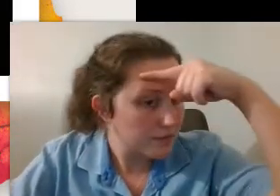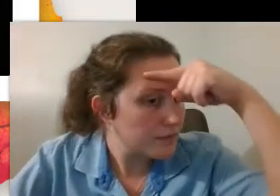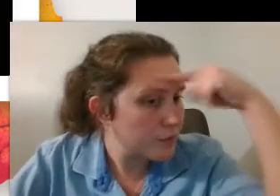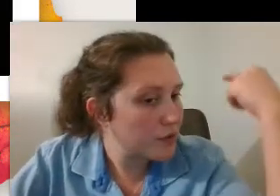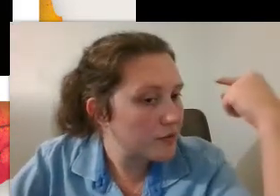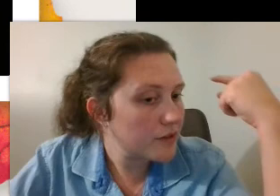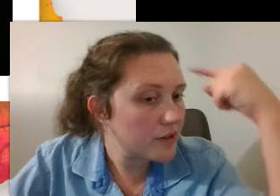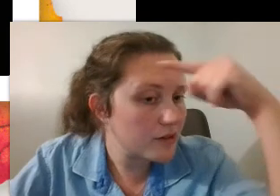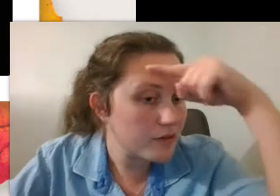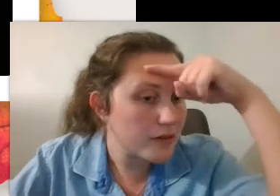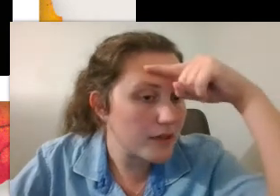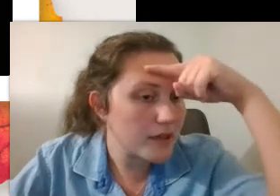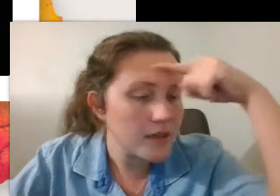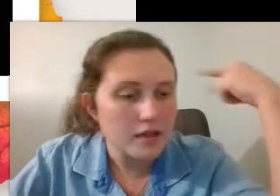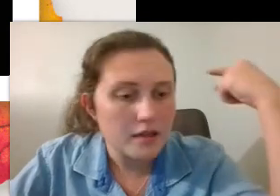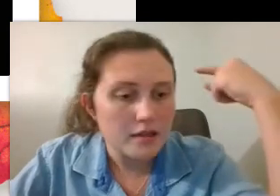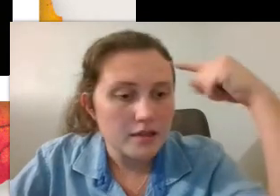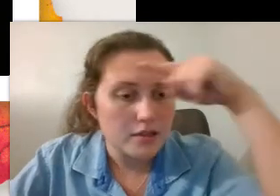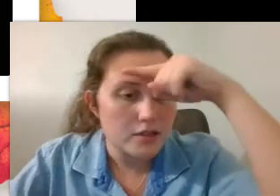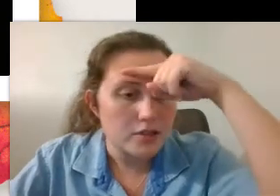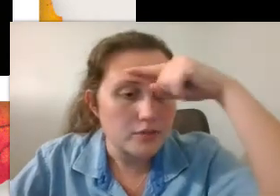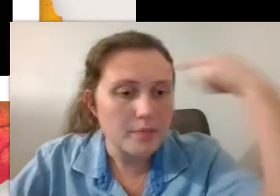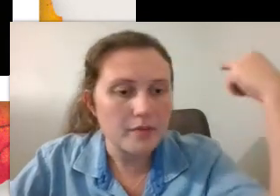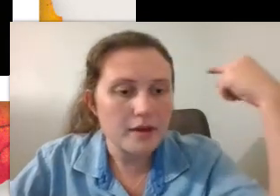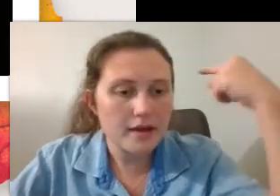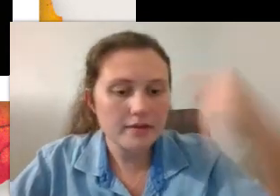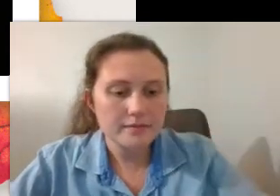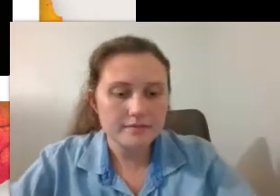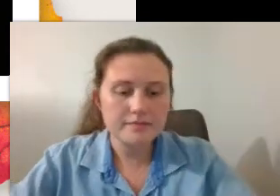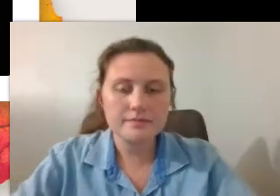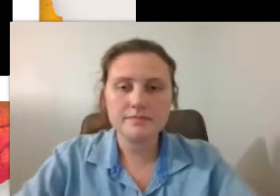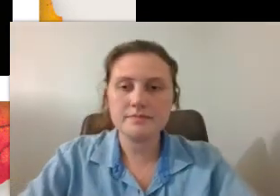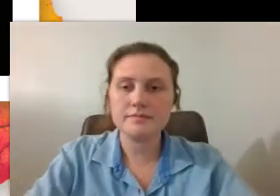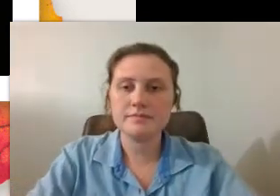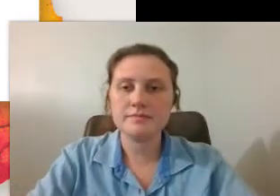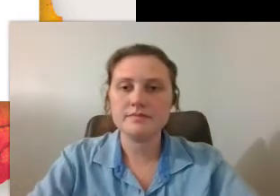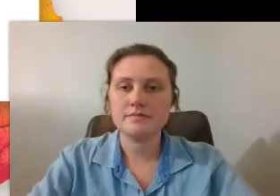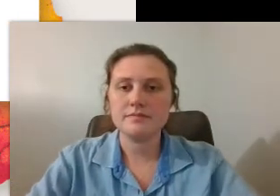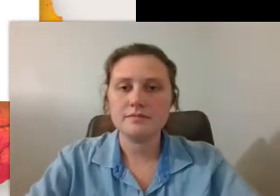Black, pointer finger on your forehead. Just swipe it away.